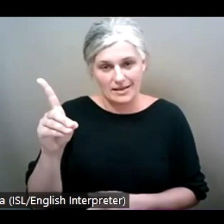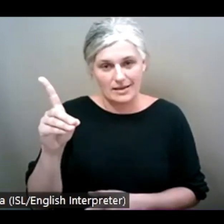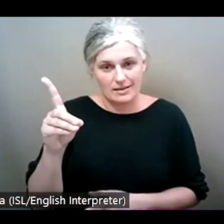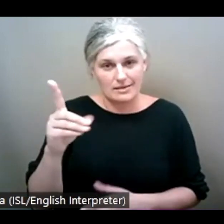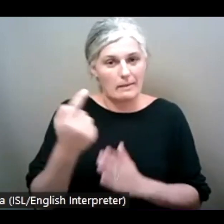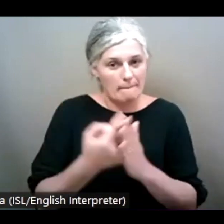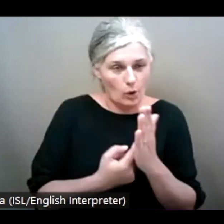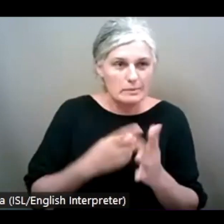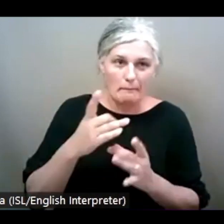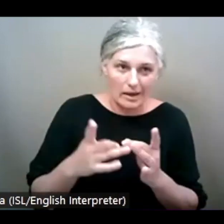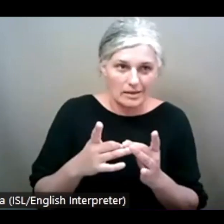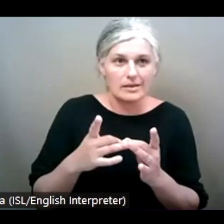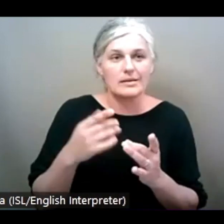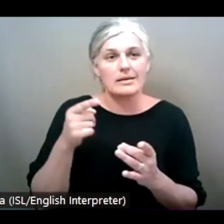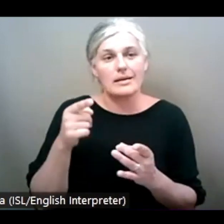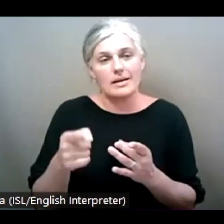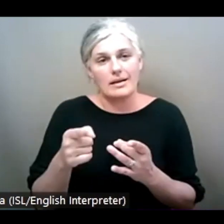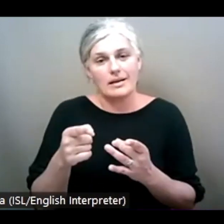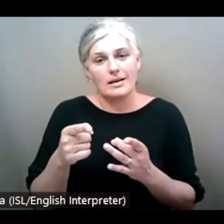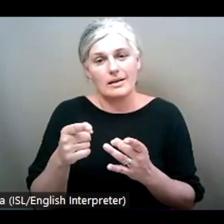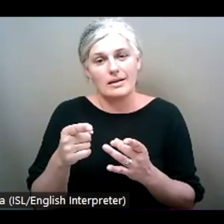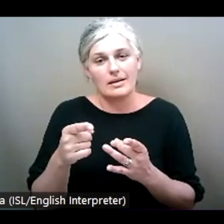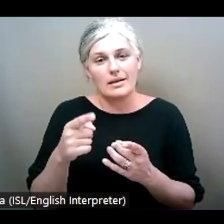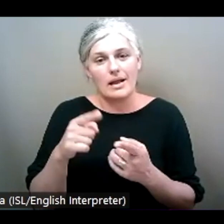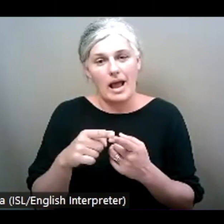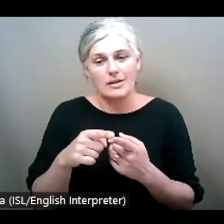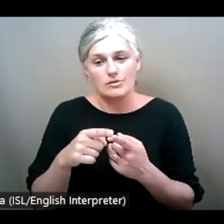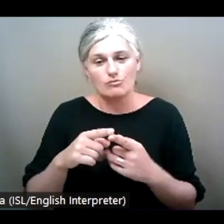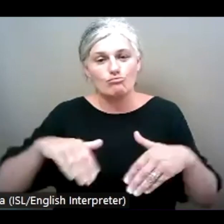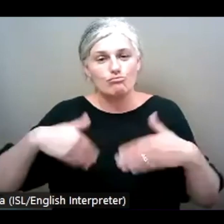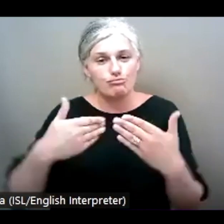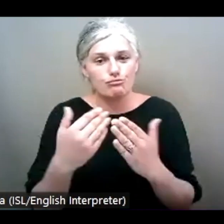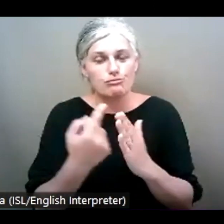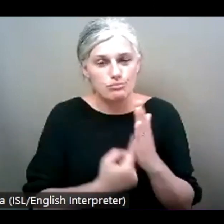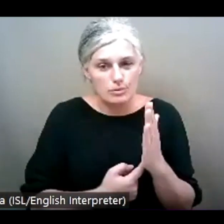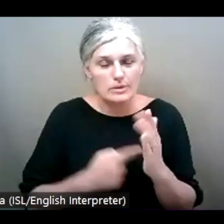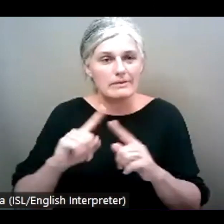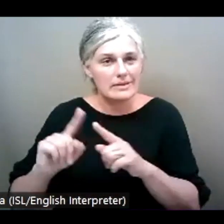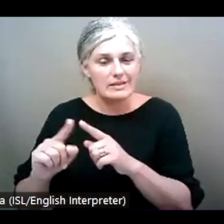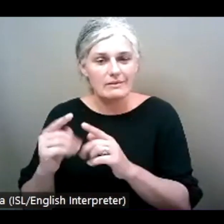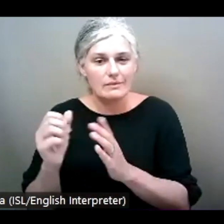mentioned in the actual document itself. It is actually the backbone.